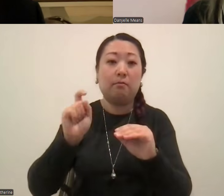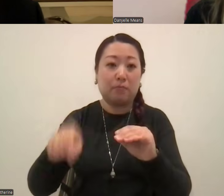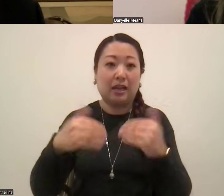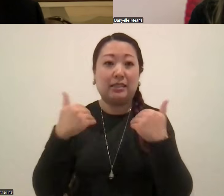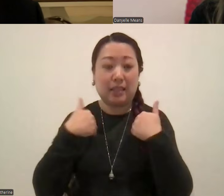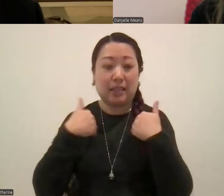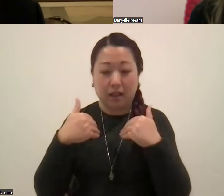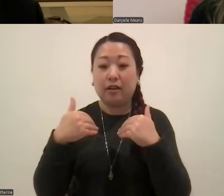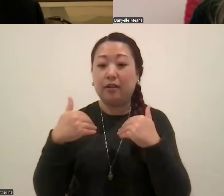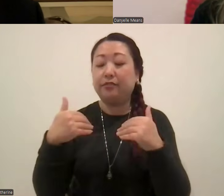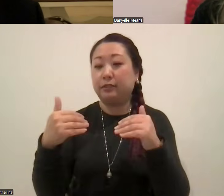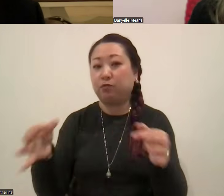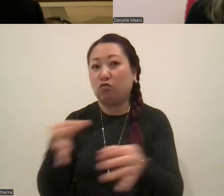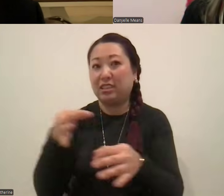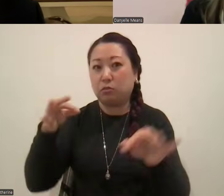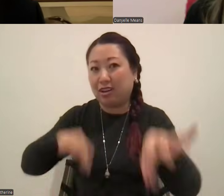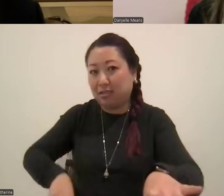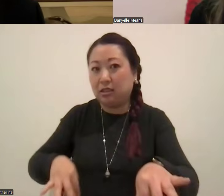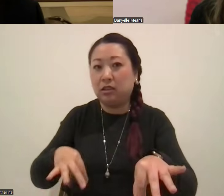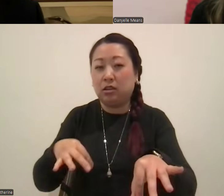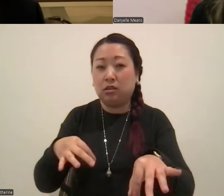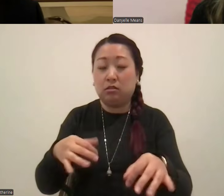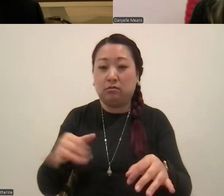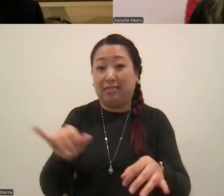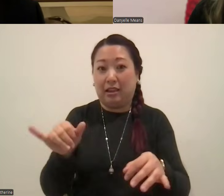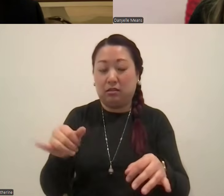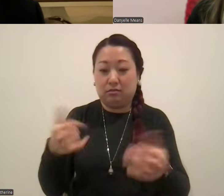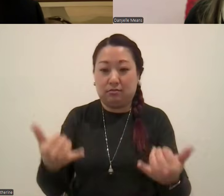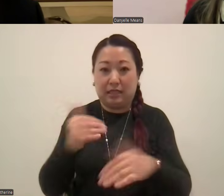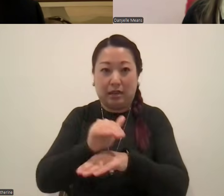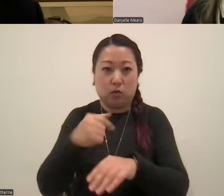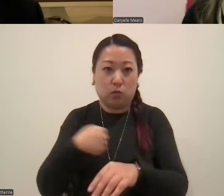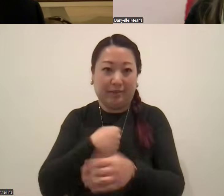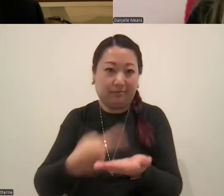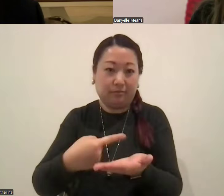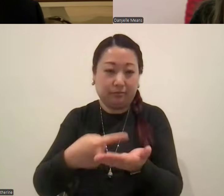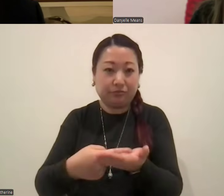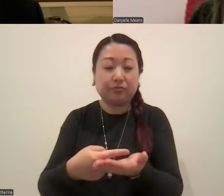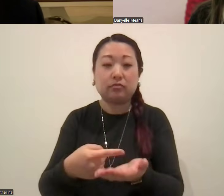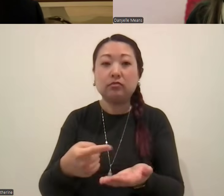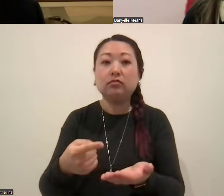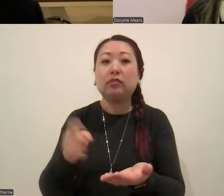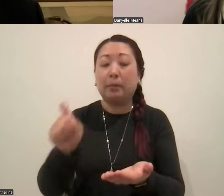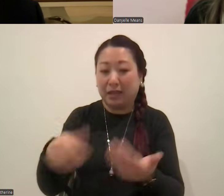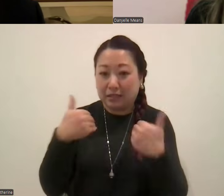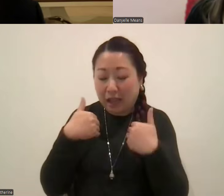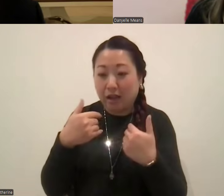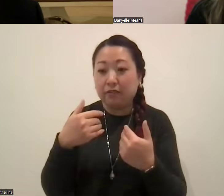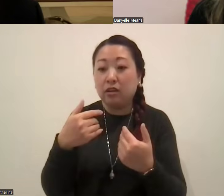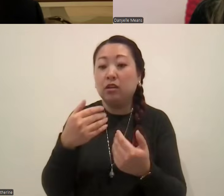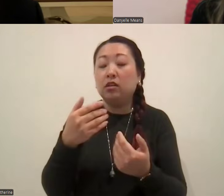we're talking about tonight. And it does have to, in some ways, prepare these students